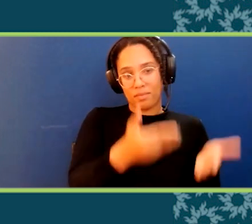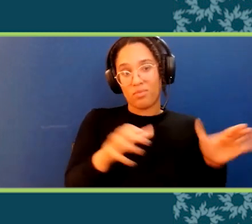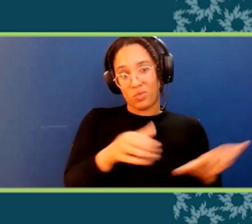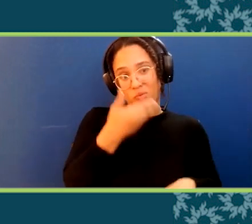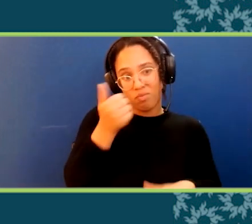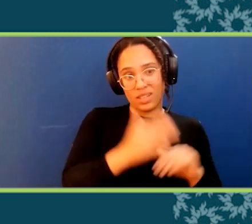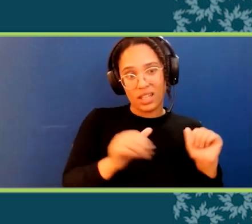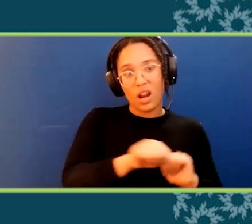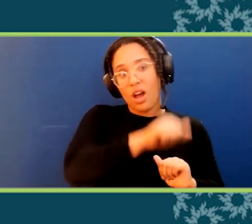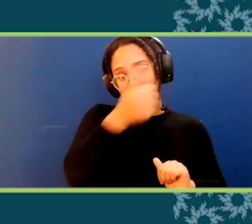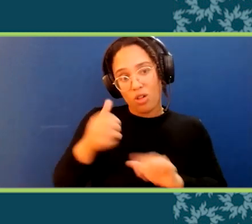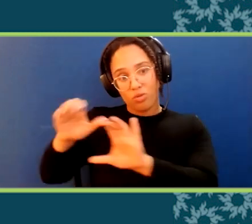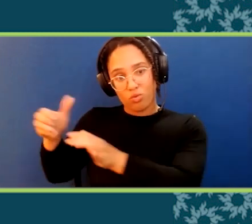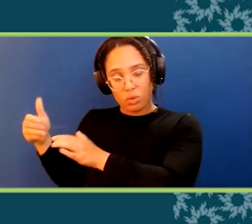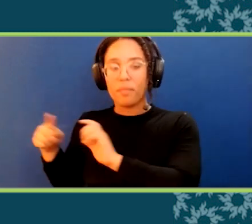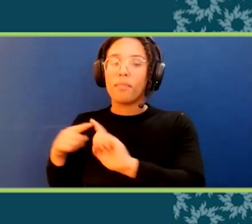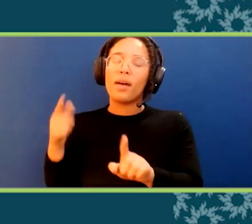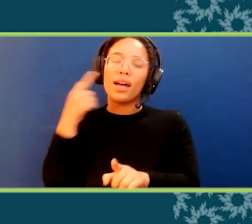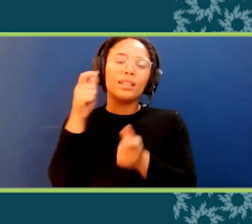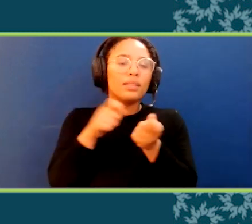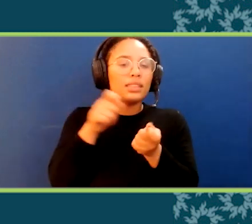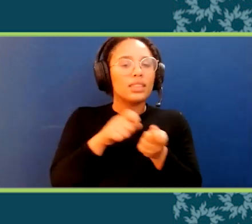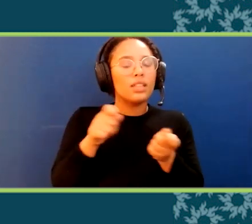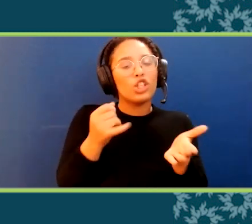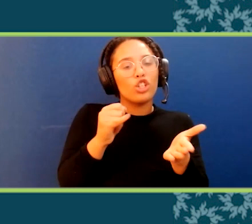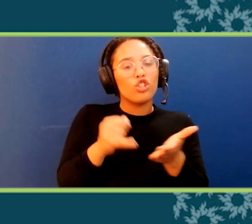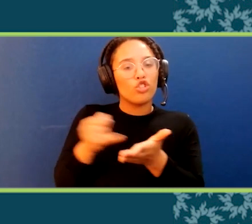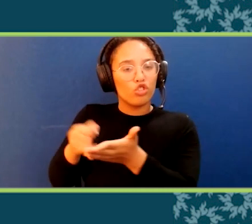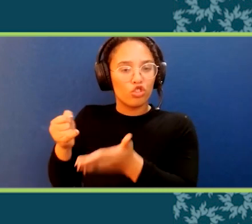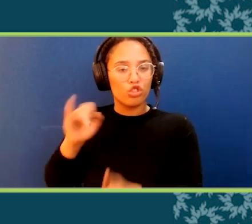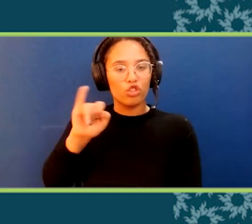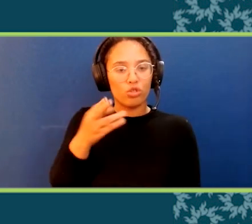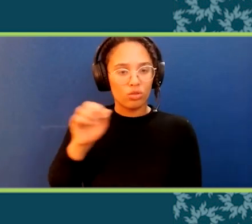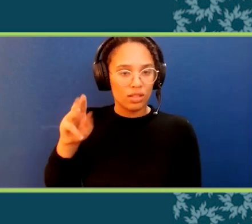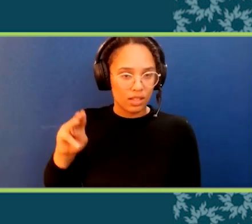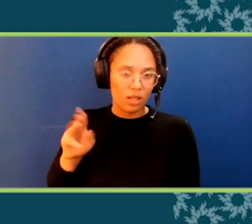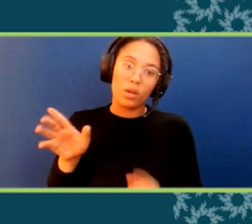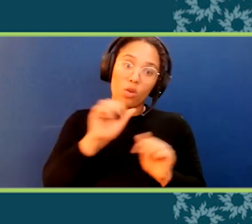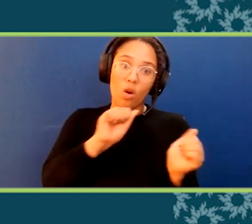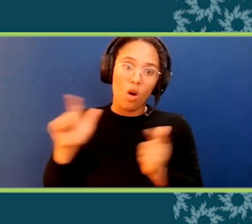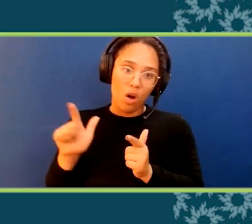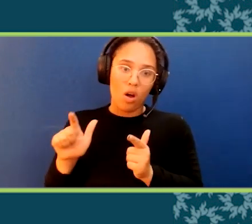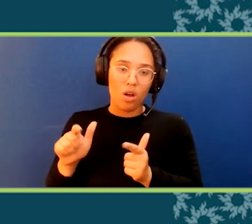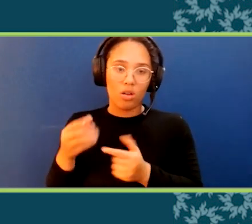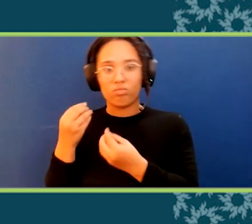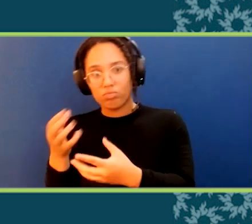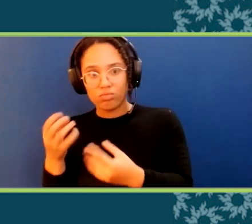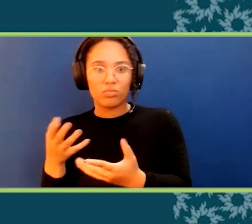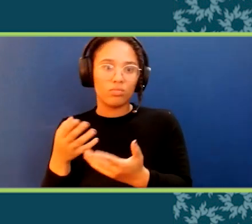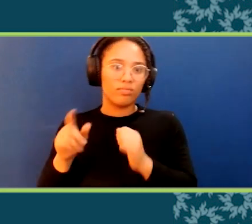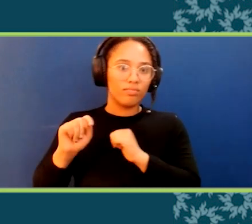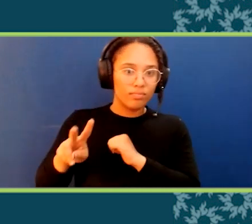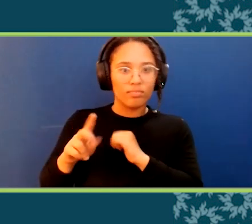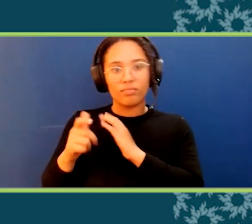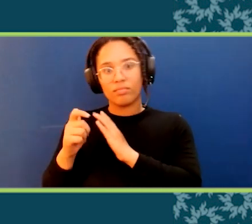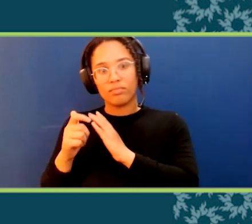journalism in particular, but I think all media need to start looking